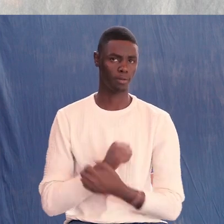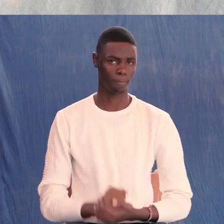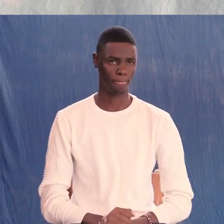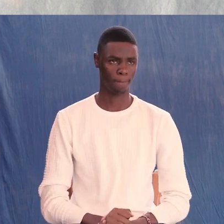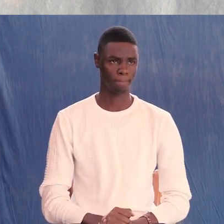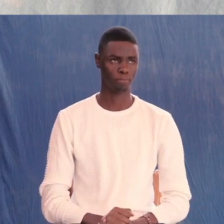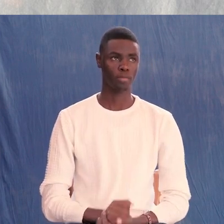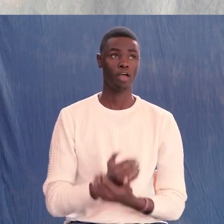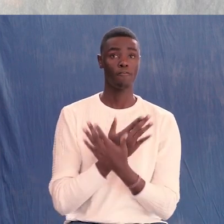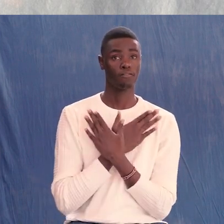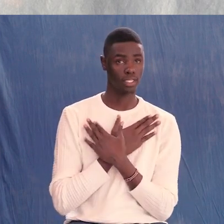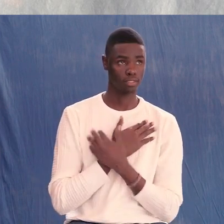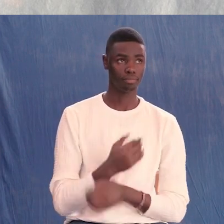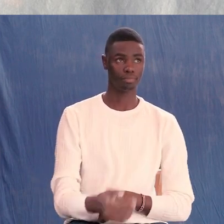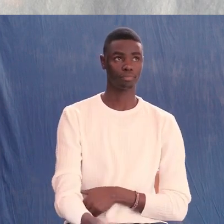So friends,